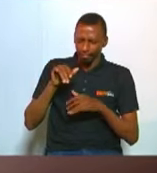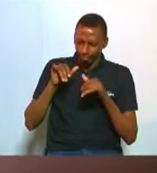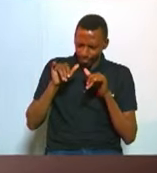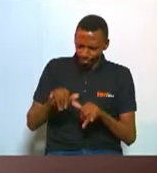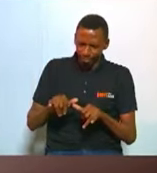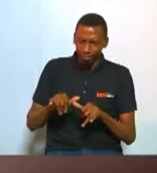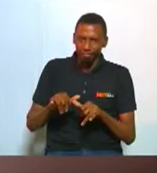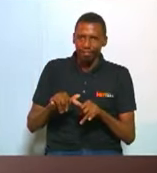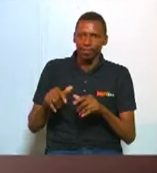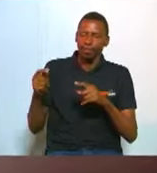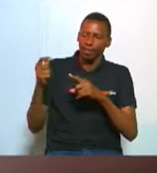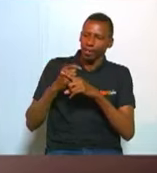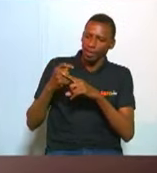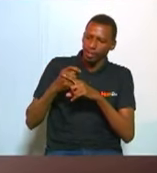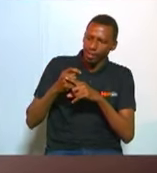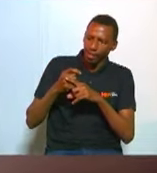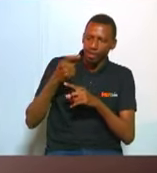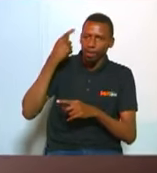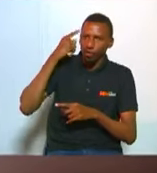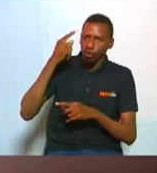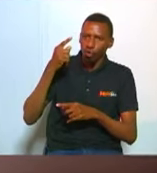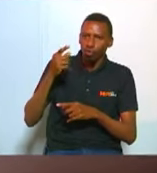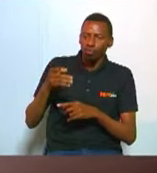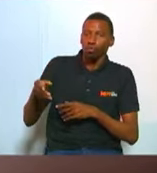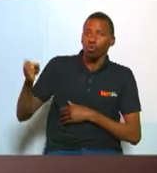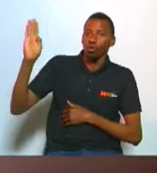training for a godly life.